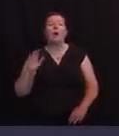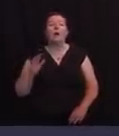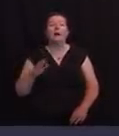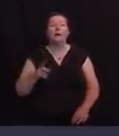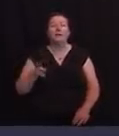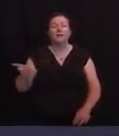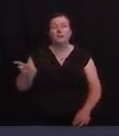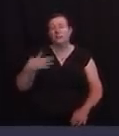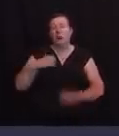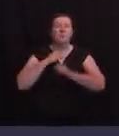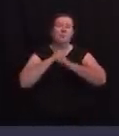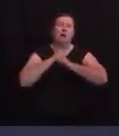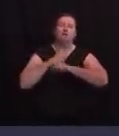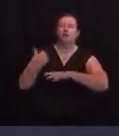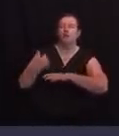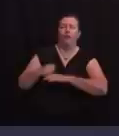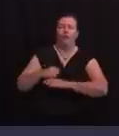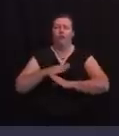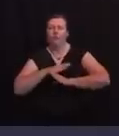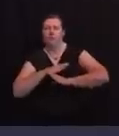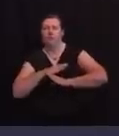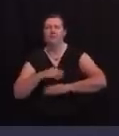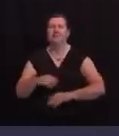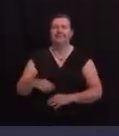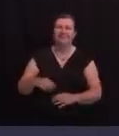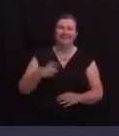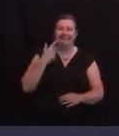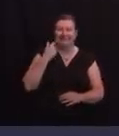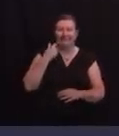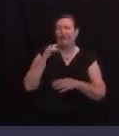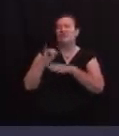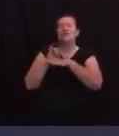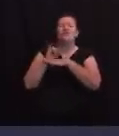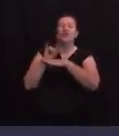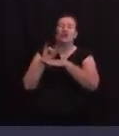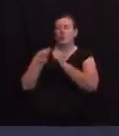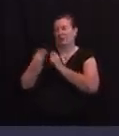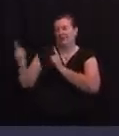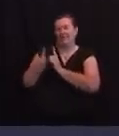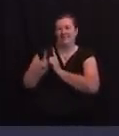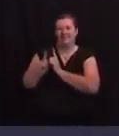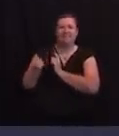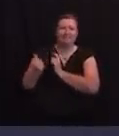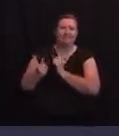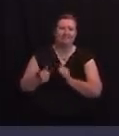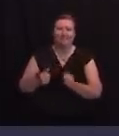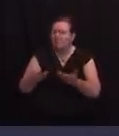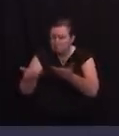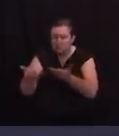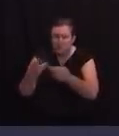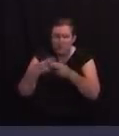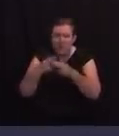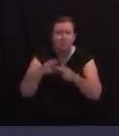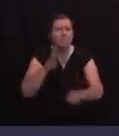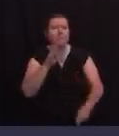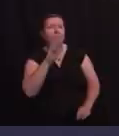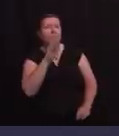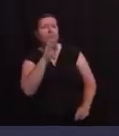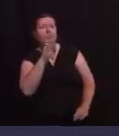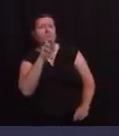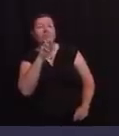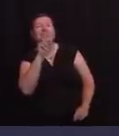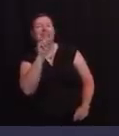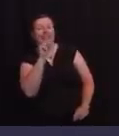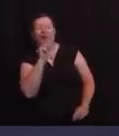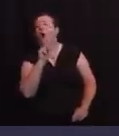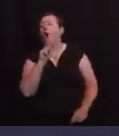and he's also an intern with us for the next couple of months. What's your name, sir? Brendan? Fantastic. The guy